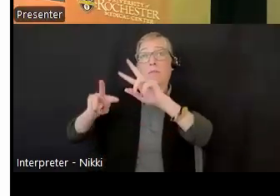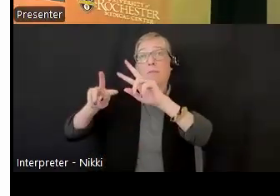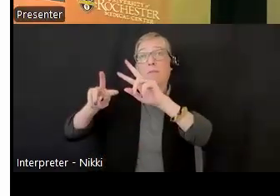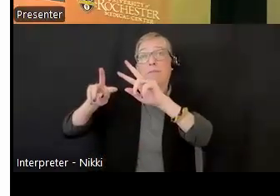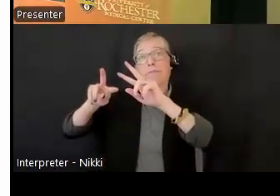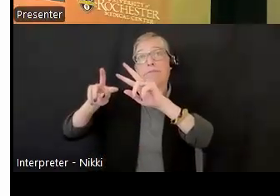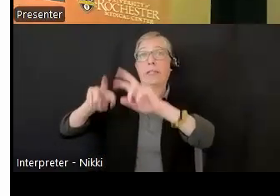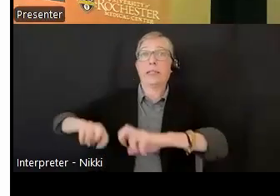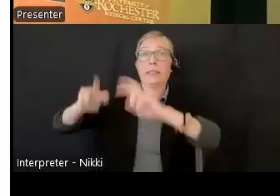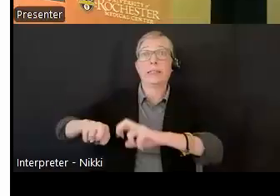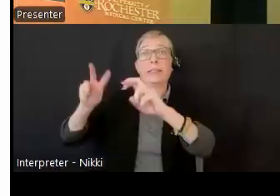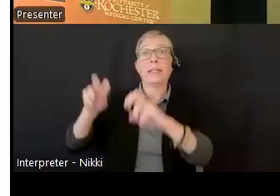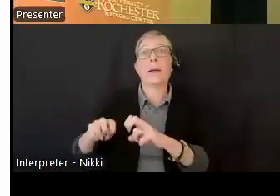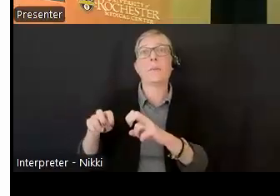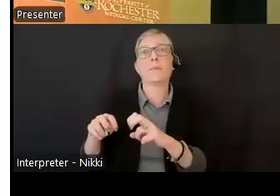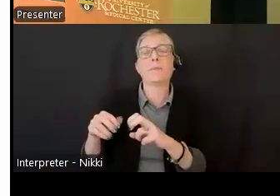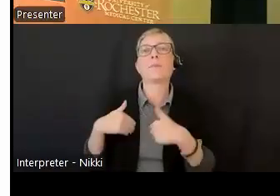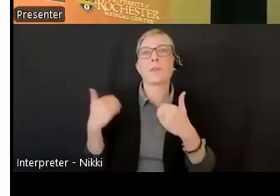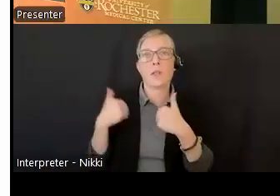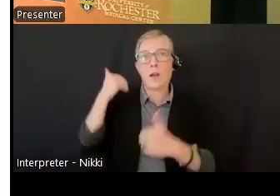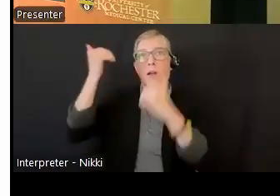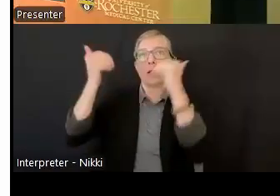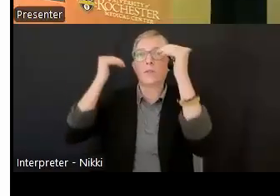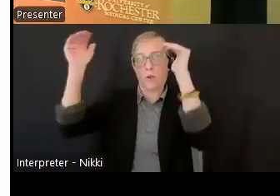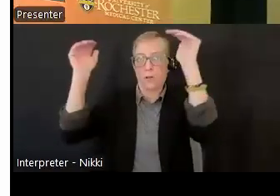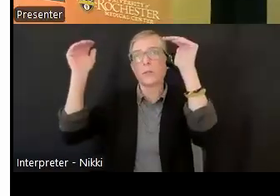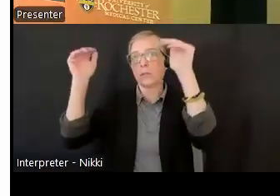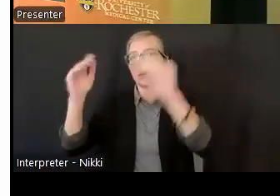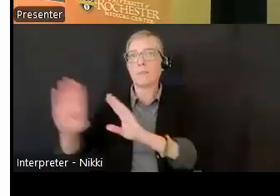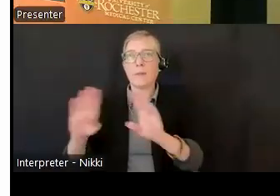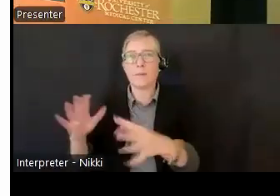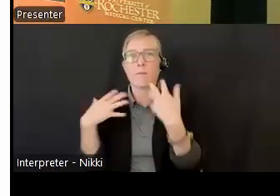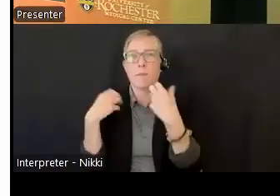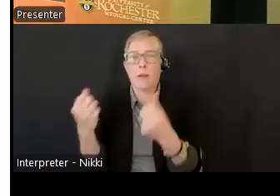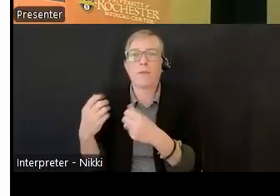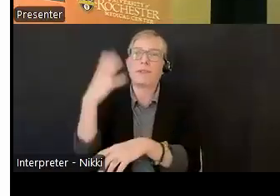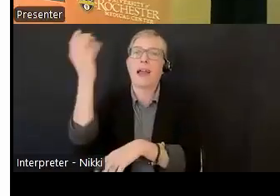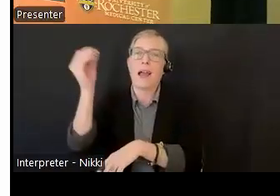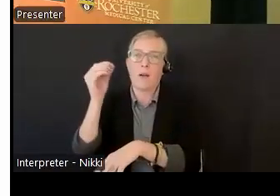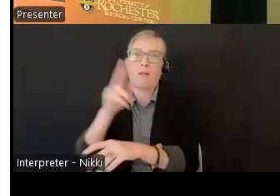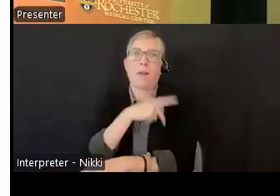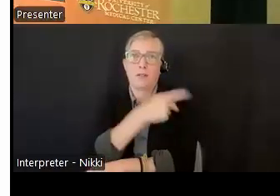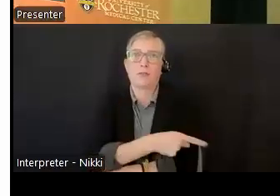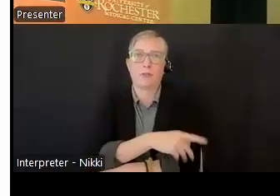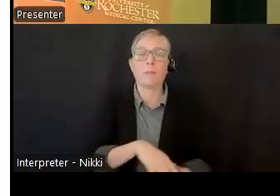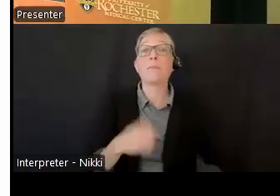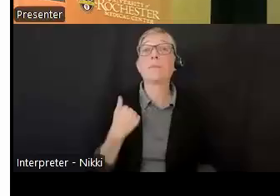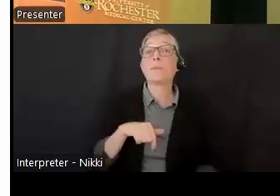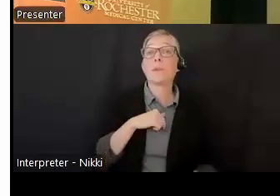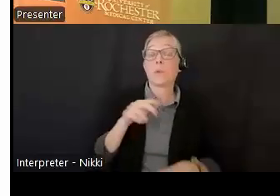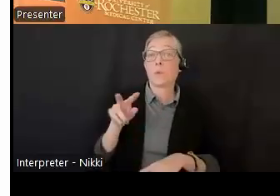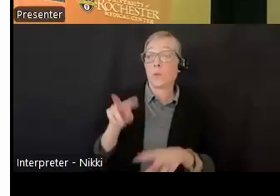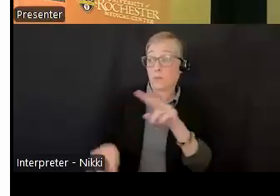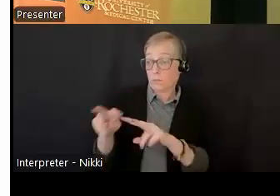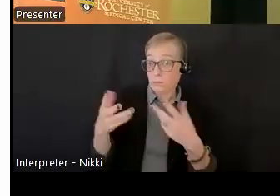and self-reported depressive symptoms in a large urban university setting. We examined if they reported any symptom reductions